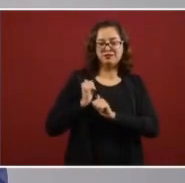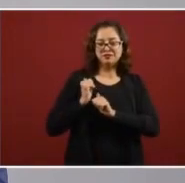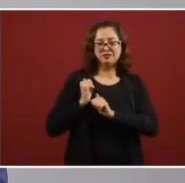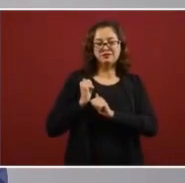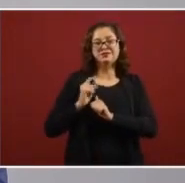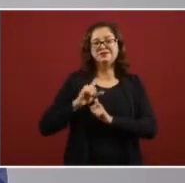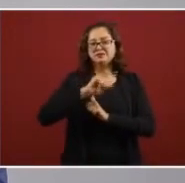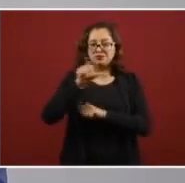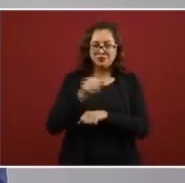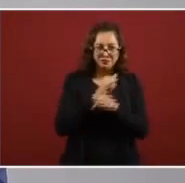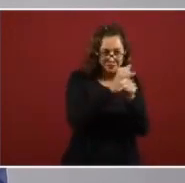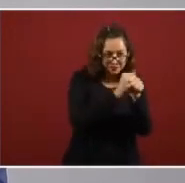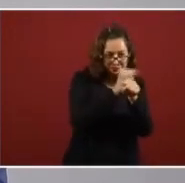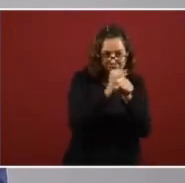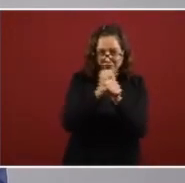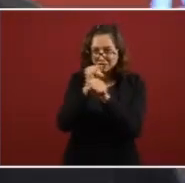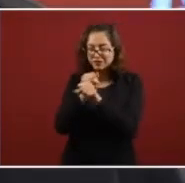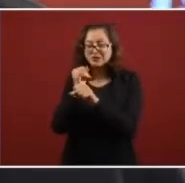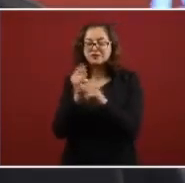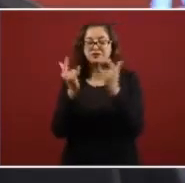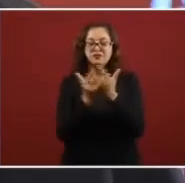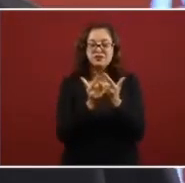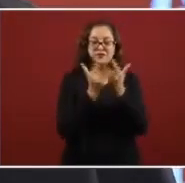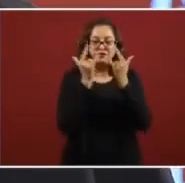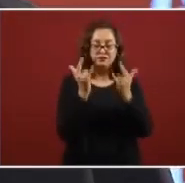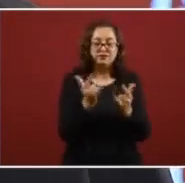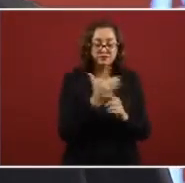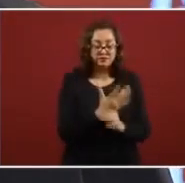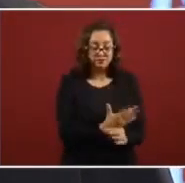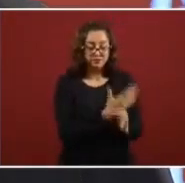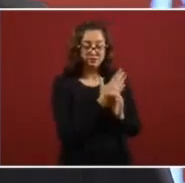Castillo. He was a great historian